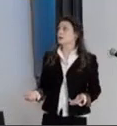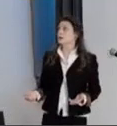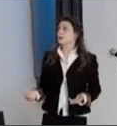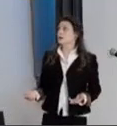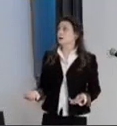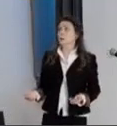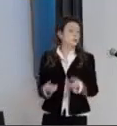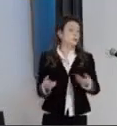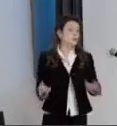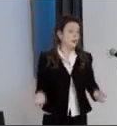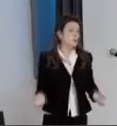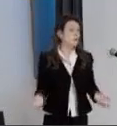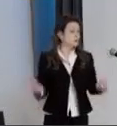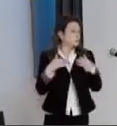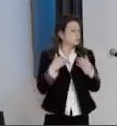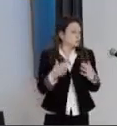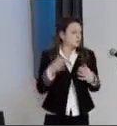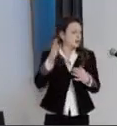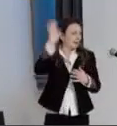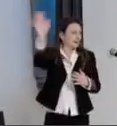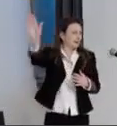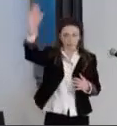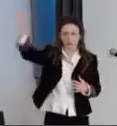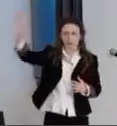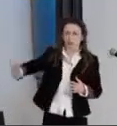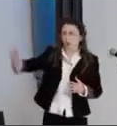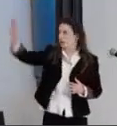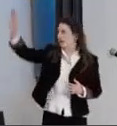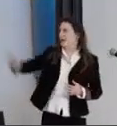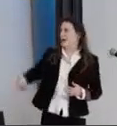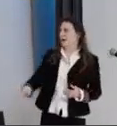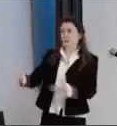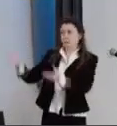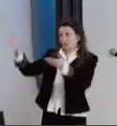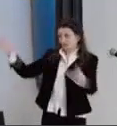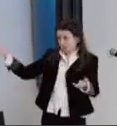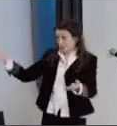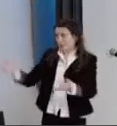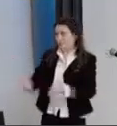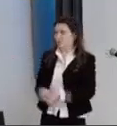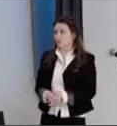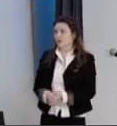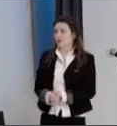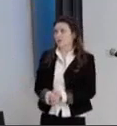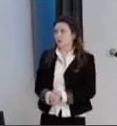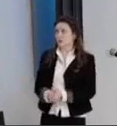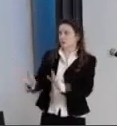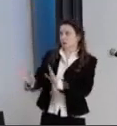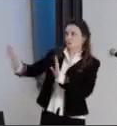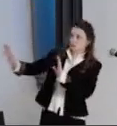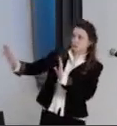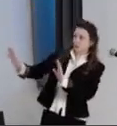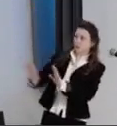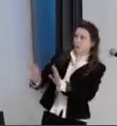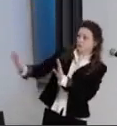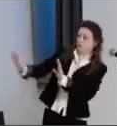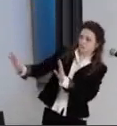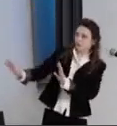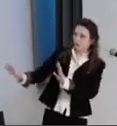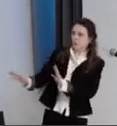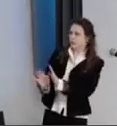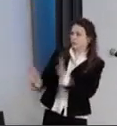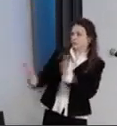is a pleasant surprise, or at least it was for me when I actually saw this dress, because if you see it